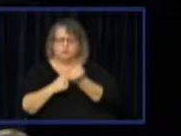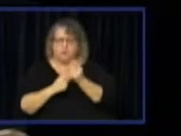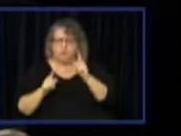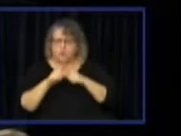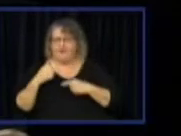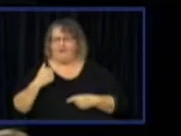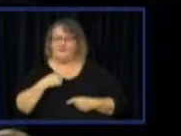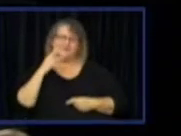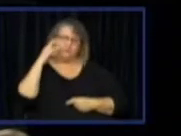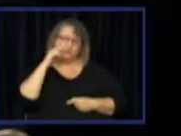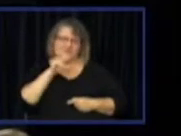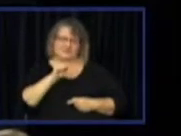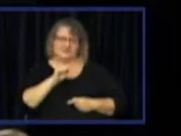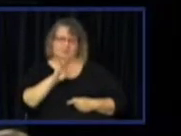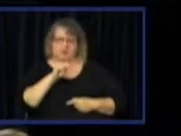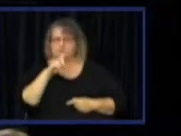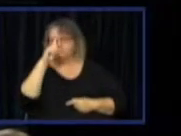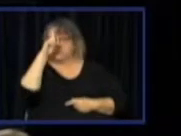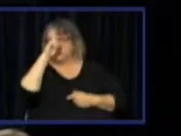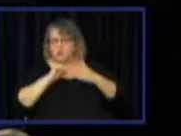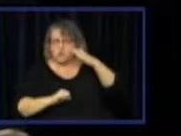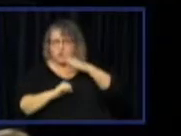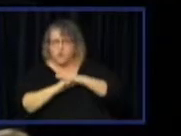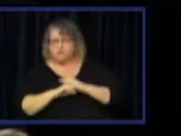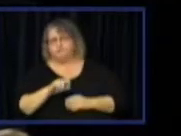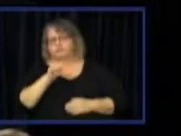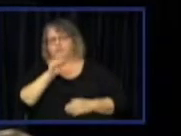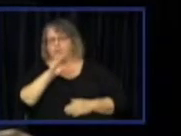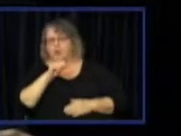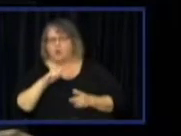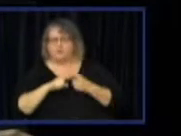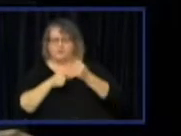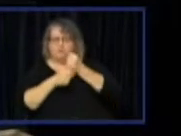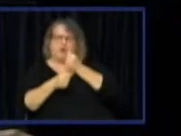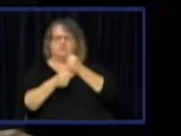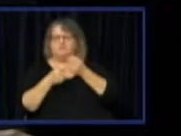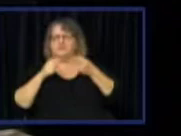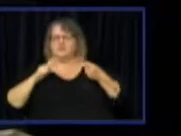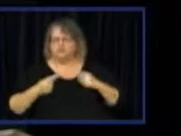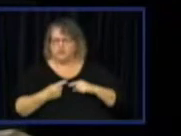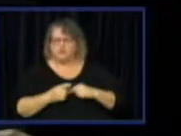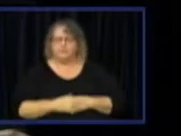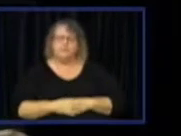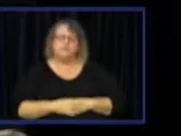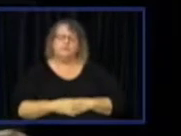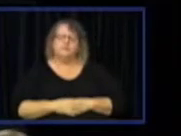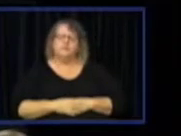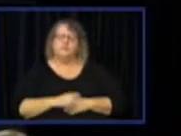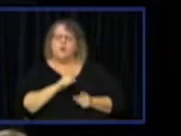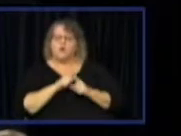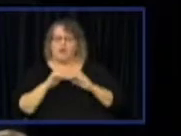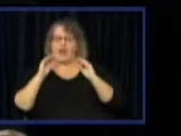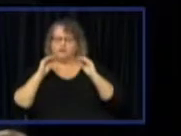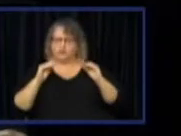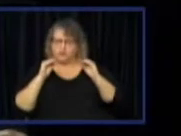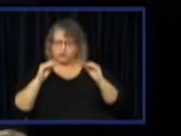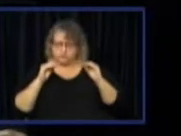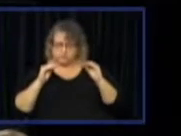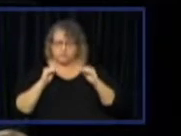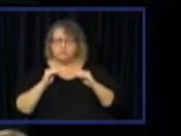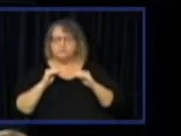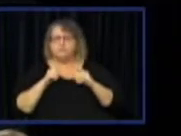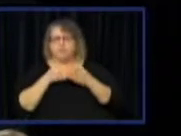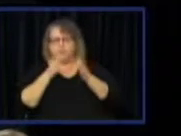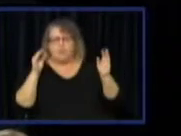who have experienced a stroke, a traumatic brain injury, or a spinal cord injury. We also do education of